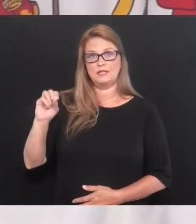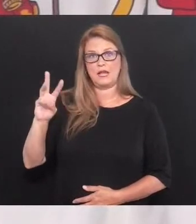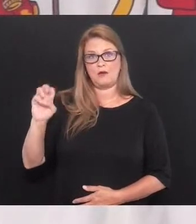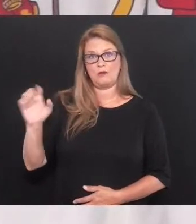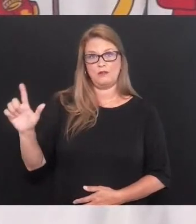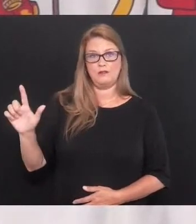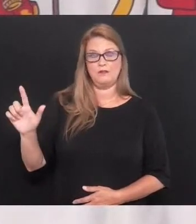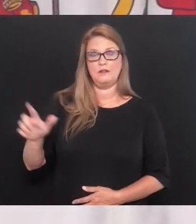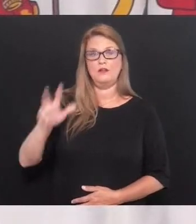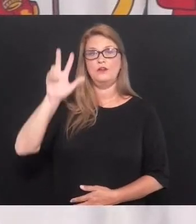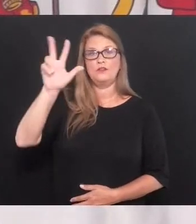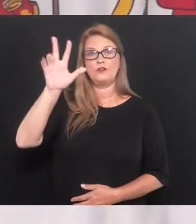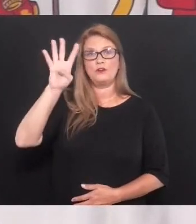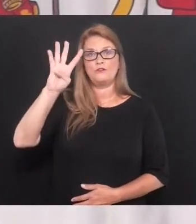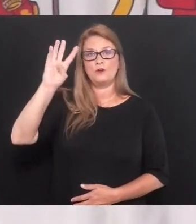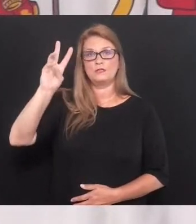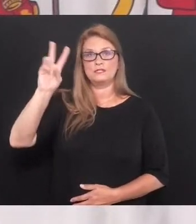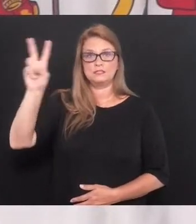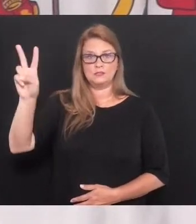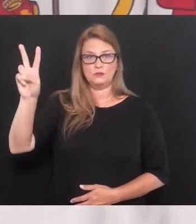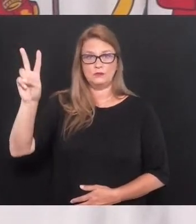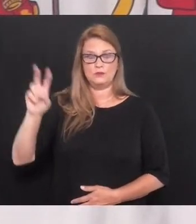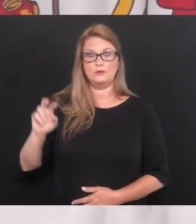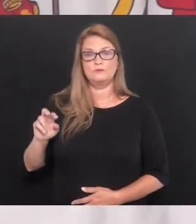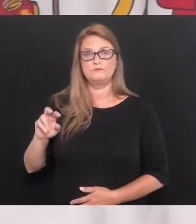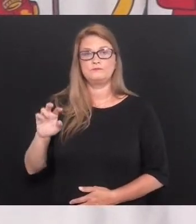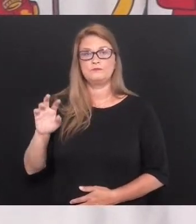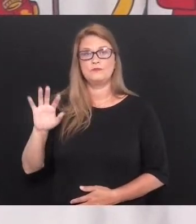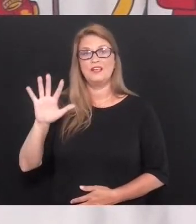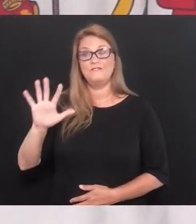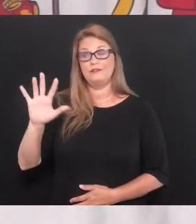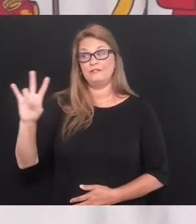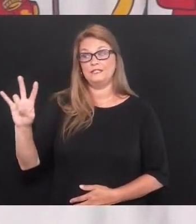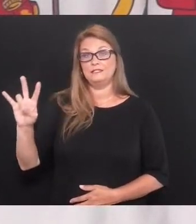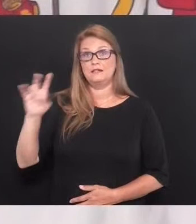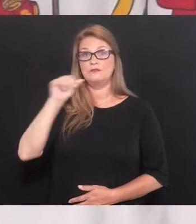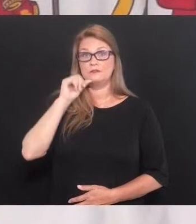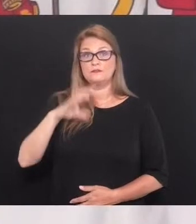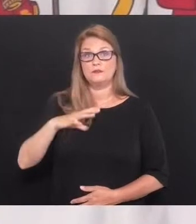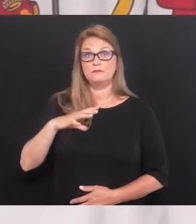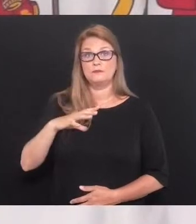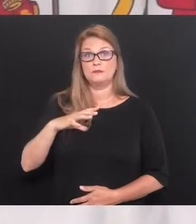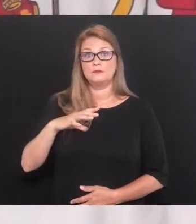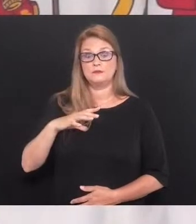The 3,462nd death, a 57-year-old female from